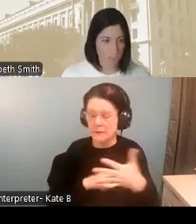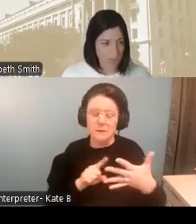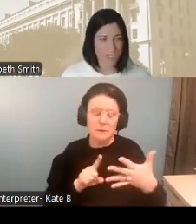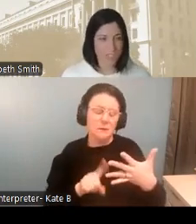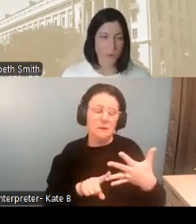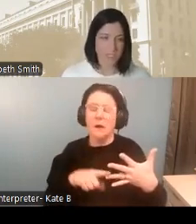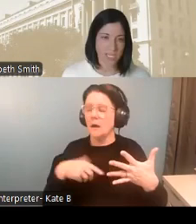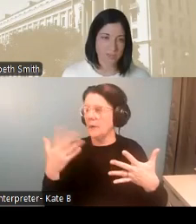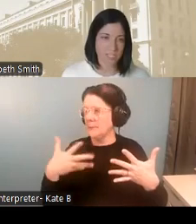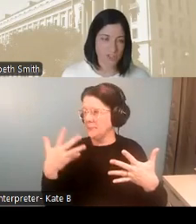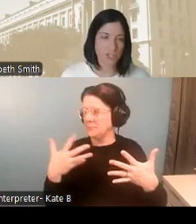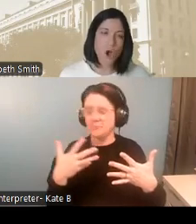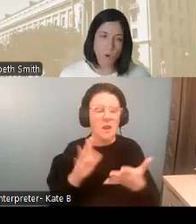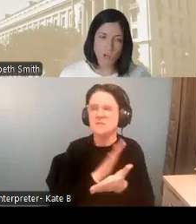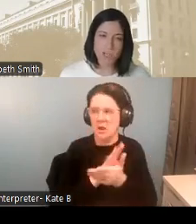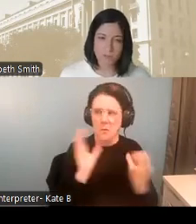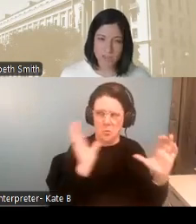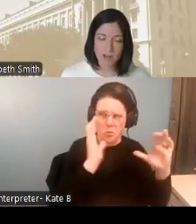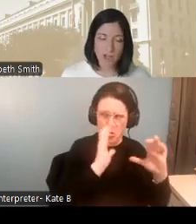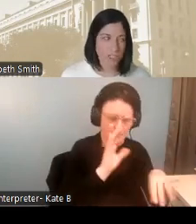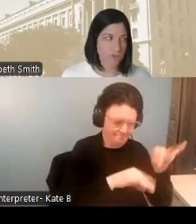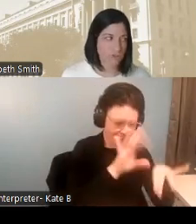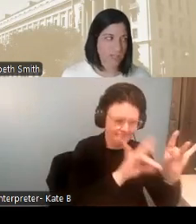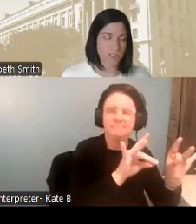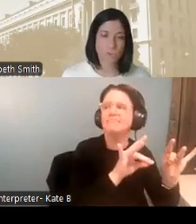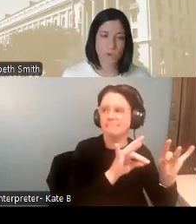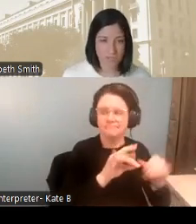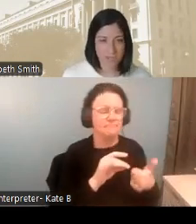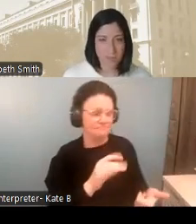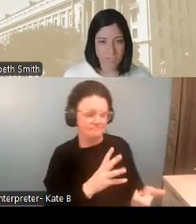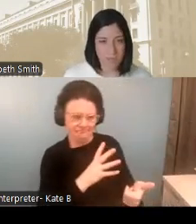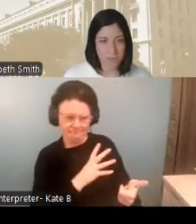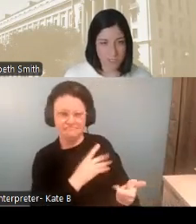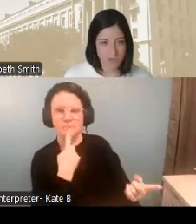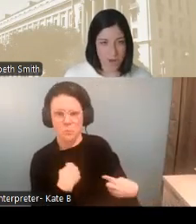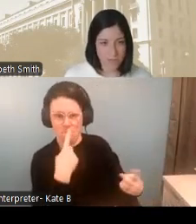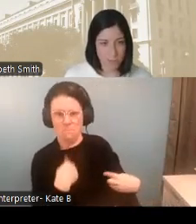to see if you have any supporting documentation, we're looking for that all to be addressed within that